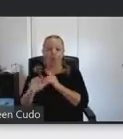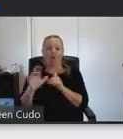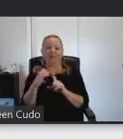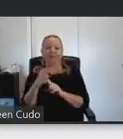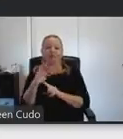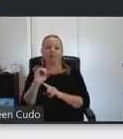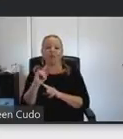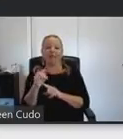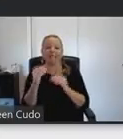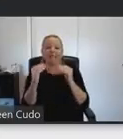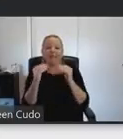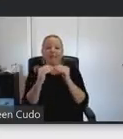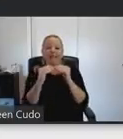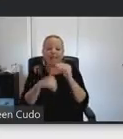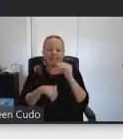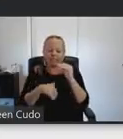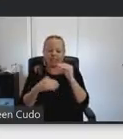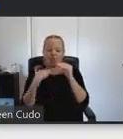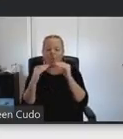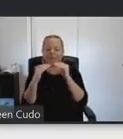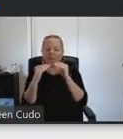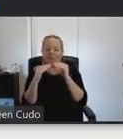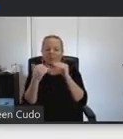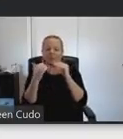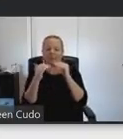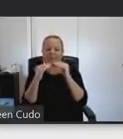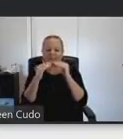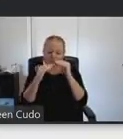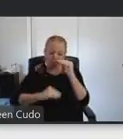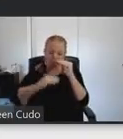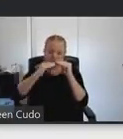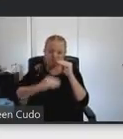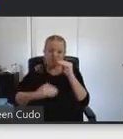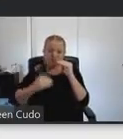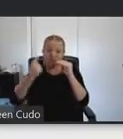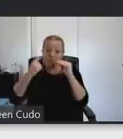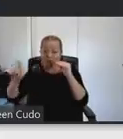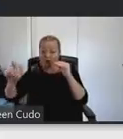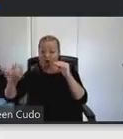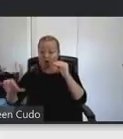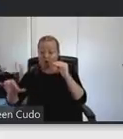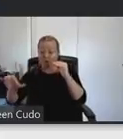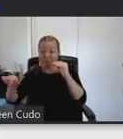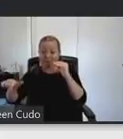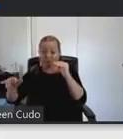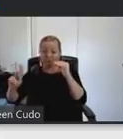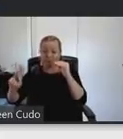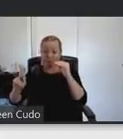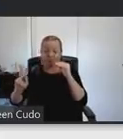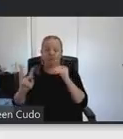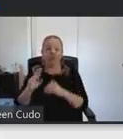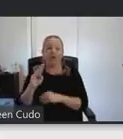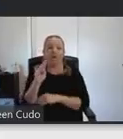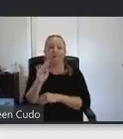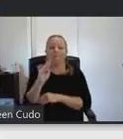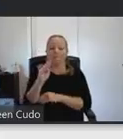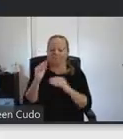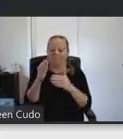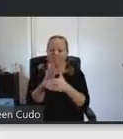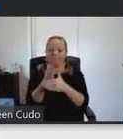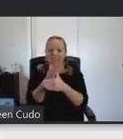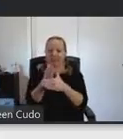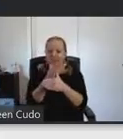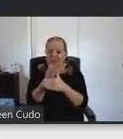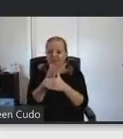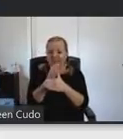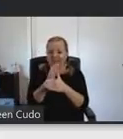than or equal to 10 cases per 100,000 population in the past 2 weeks. Moderate is a case rate of greater than 10,